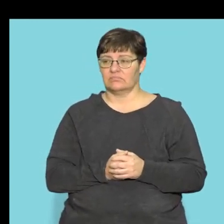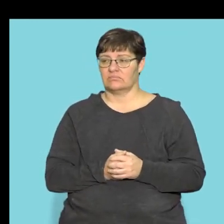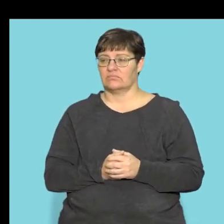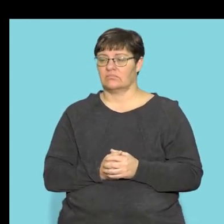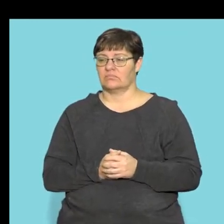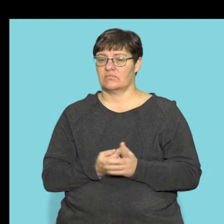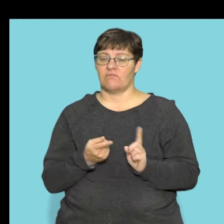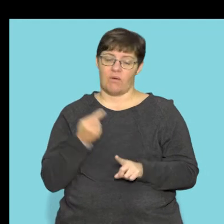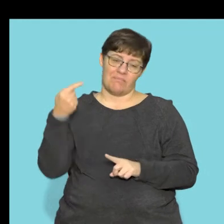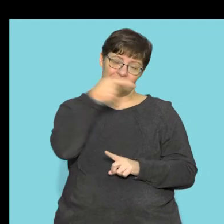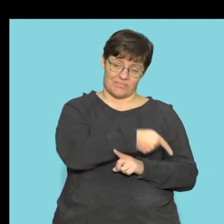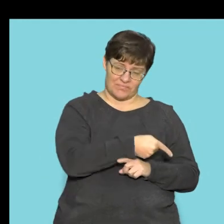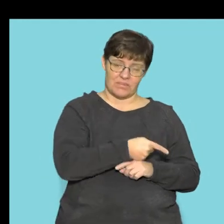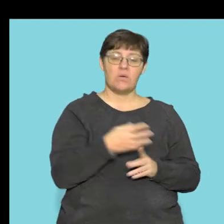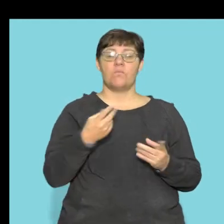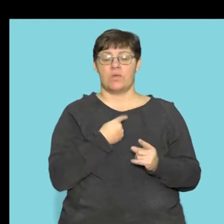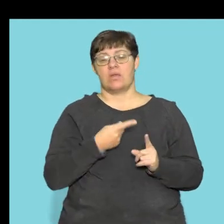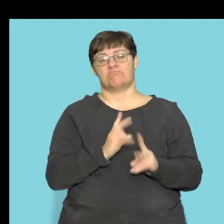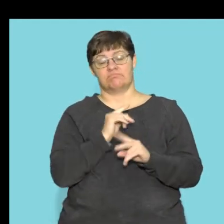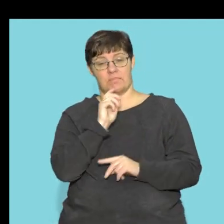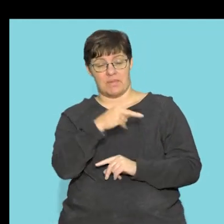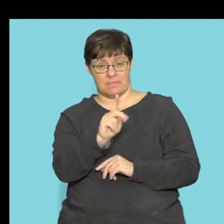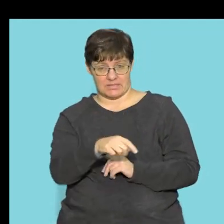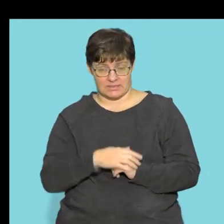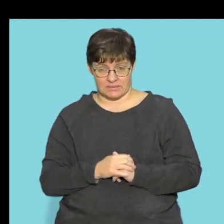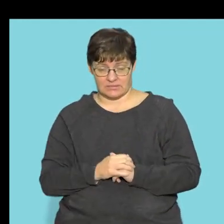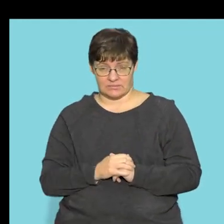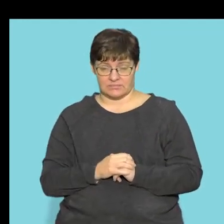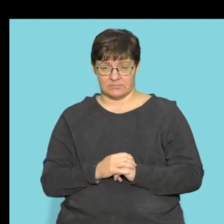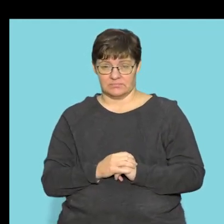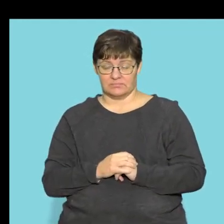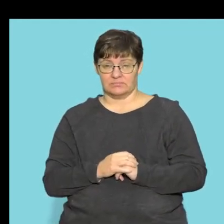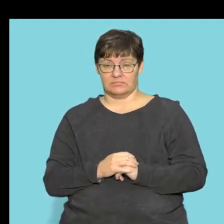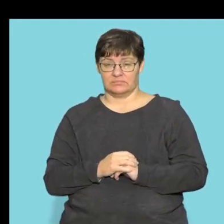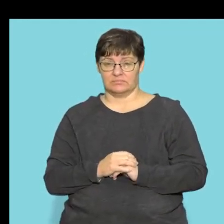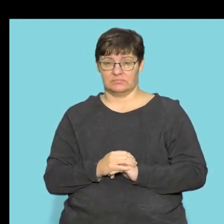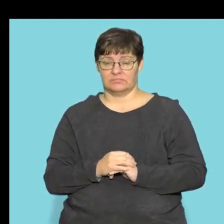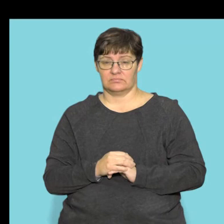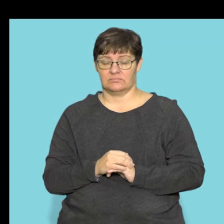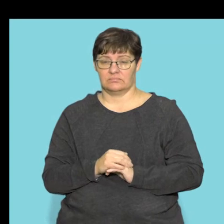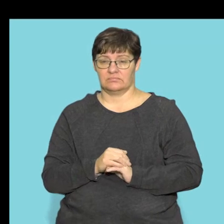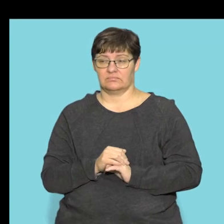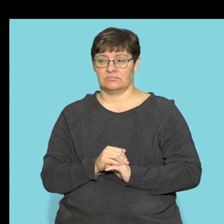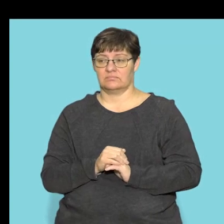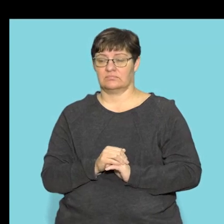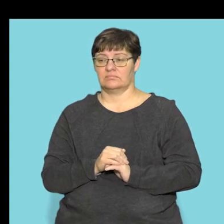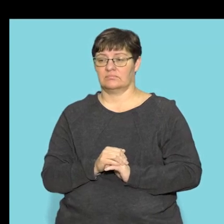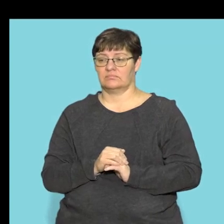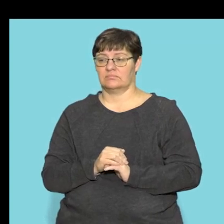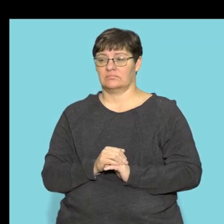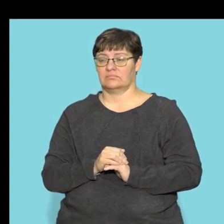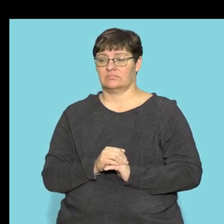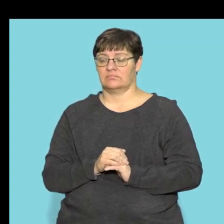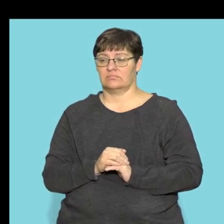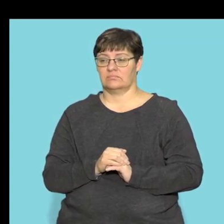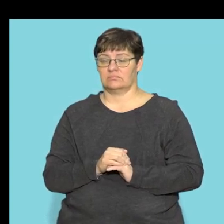much from the total amount that you actually owe. So let's quickly remember what our values were, right?